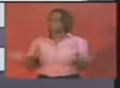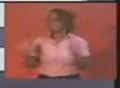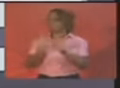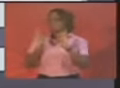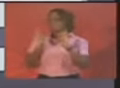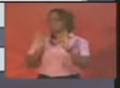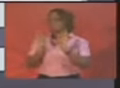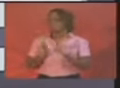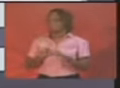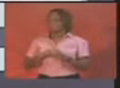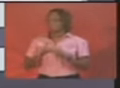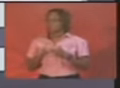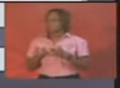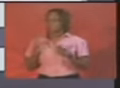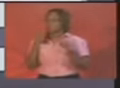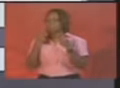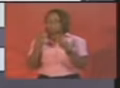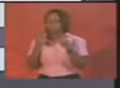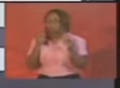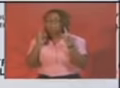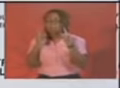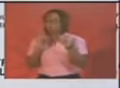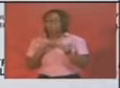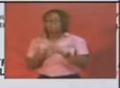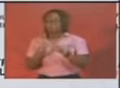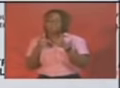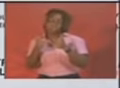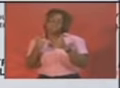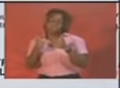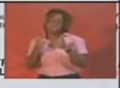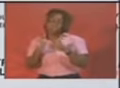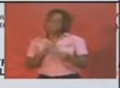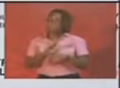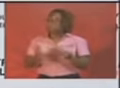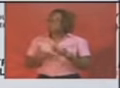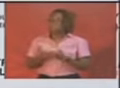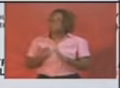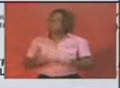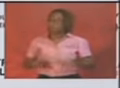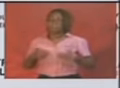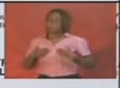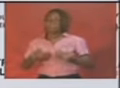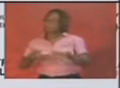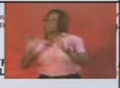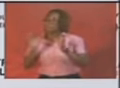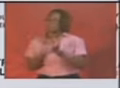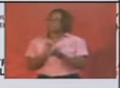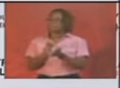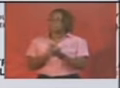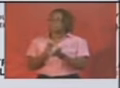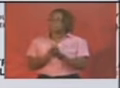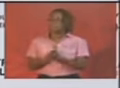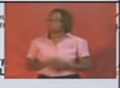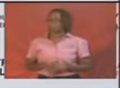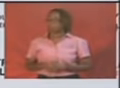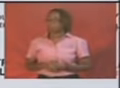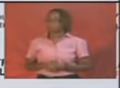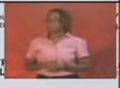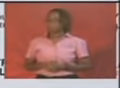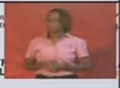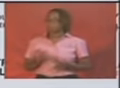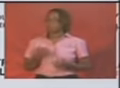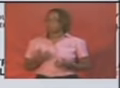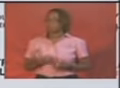school. Thank you. Hope that answers your question. Thank you, Doctor. We have a follow-up question from AZP News